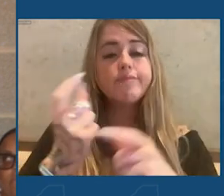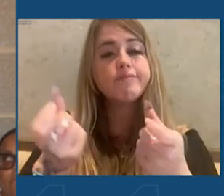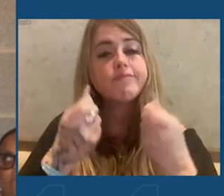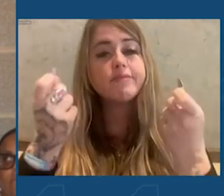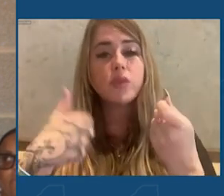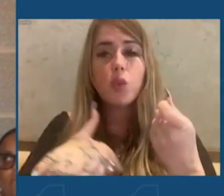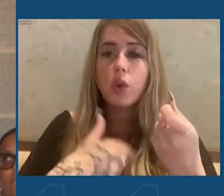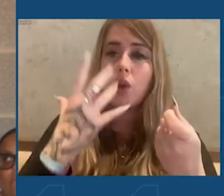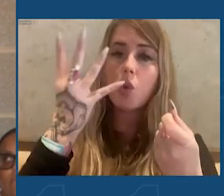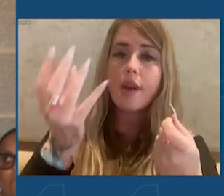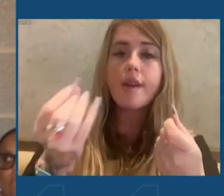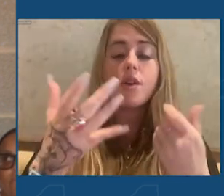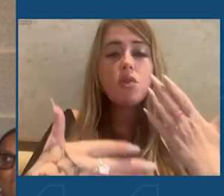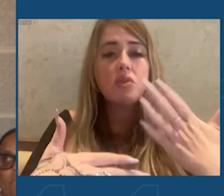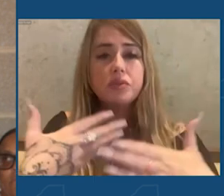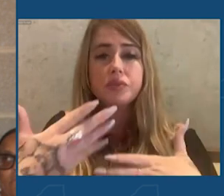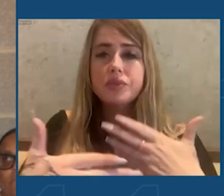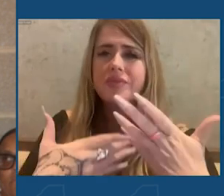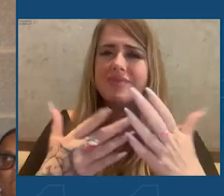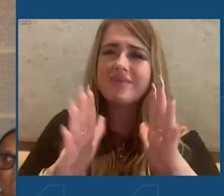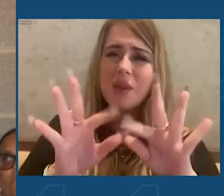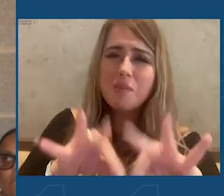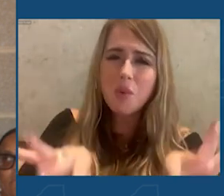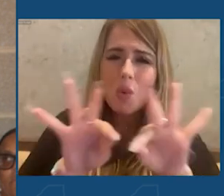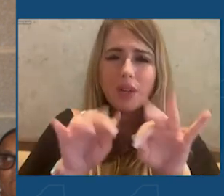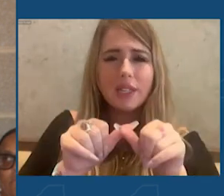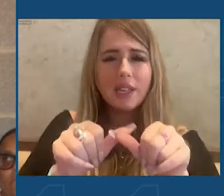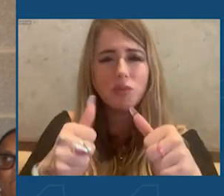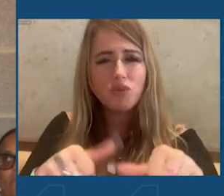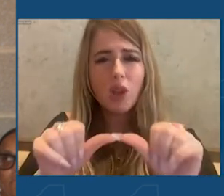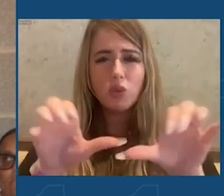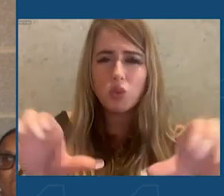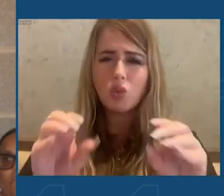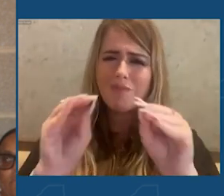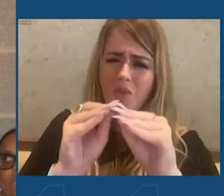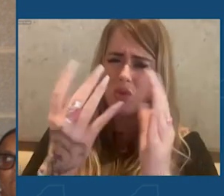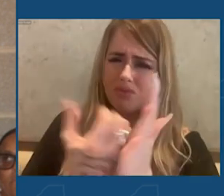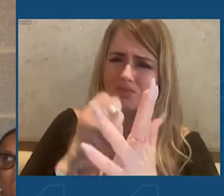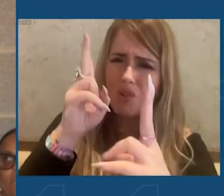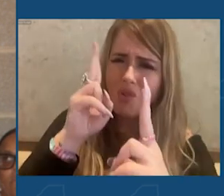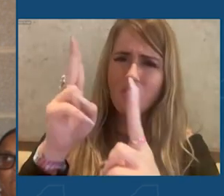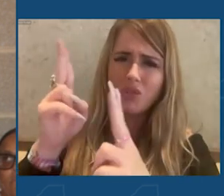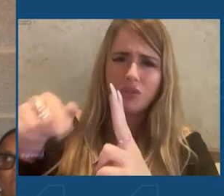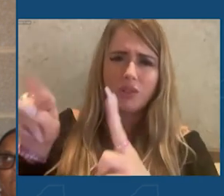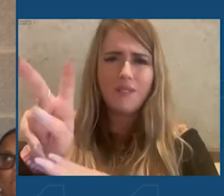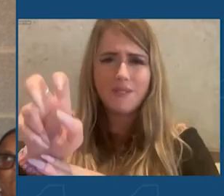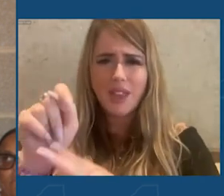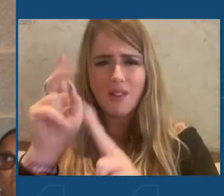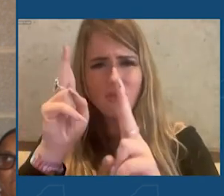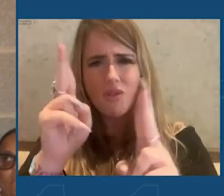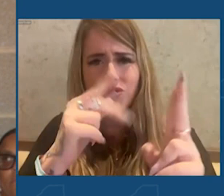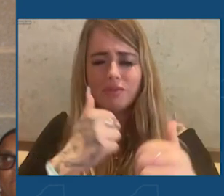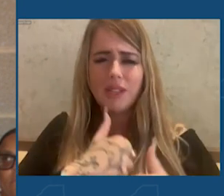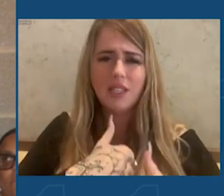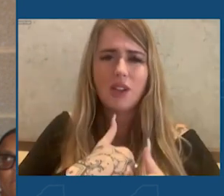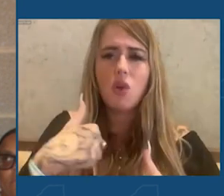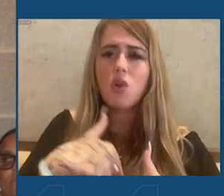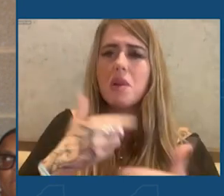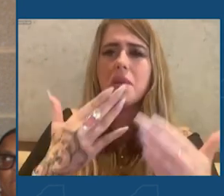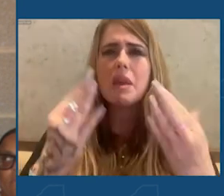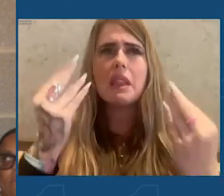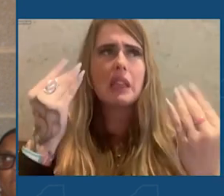with our summers, let us continue to try to do more to honor our veterans and our military. And you may ask, what can I